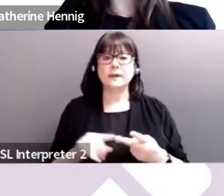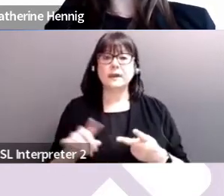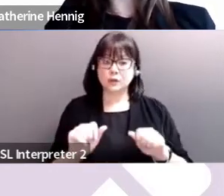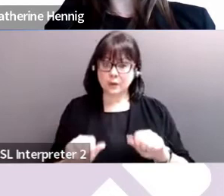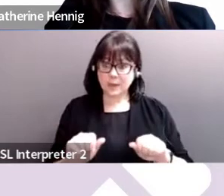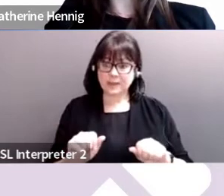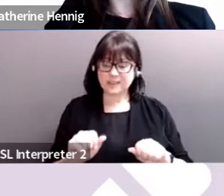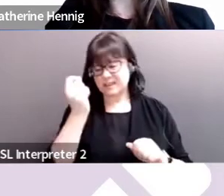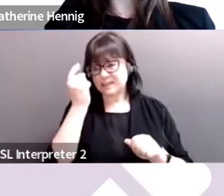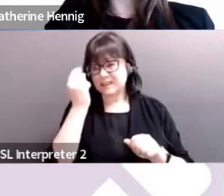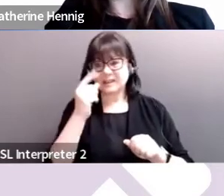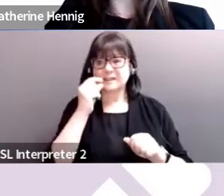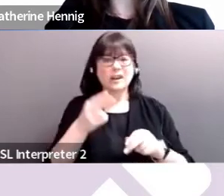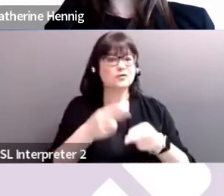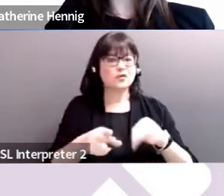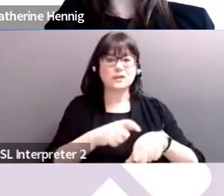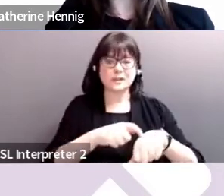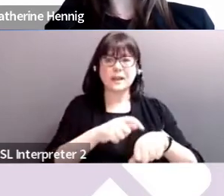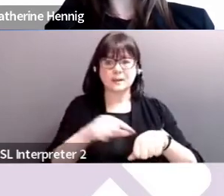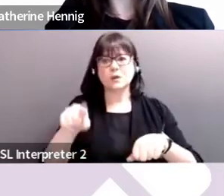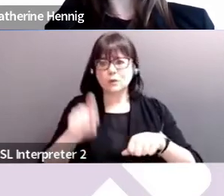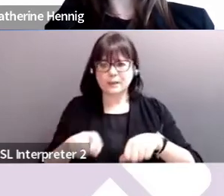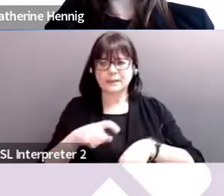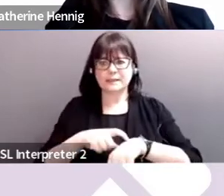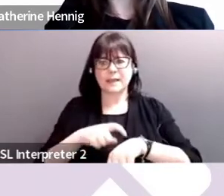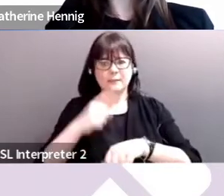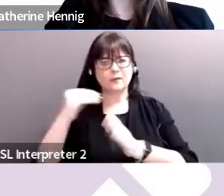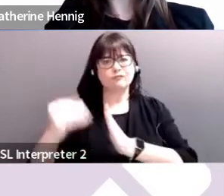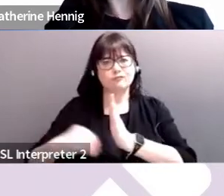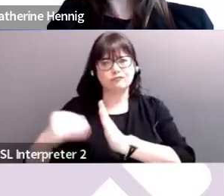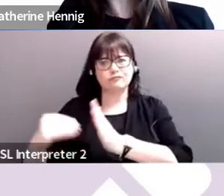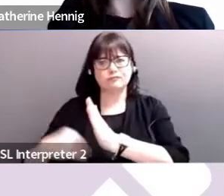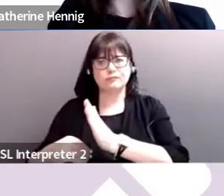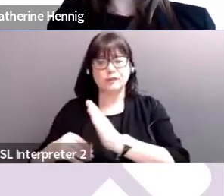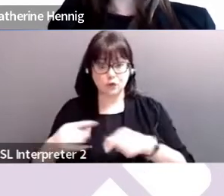you realistically have that time commitment to put forward an application?